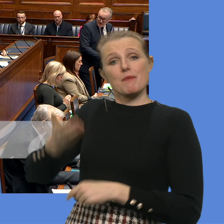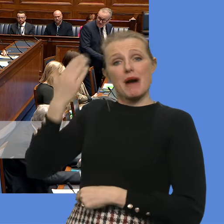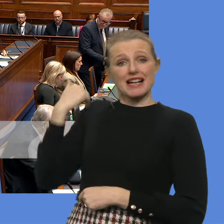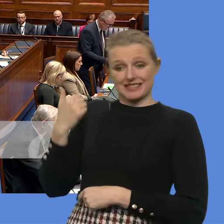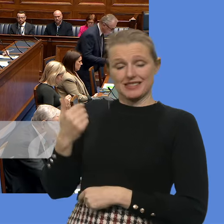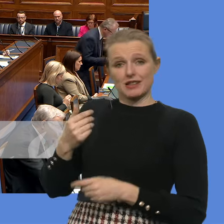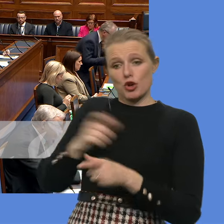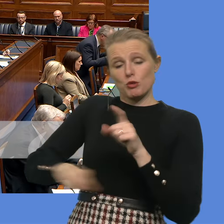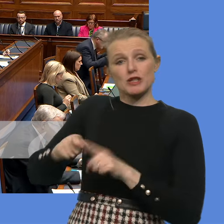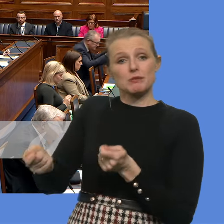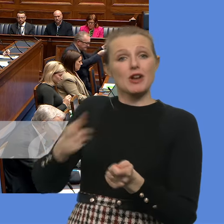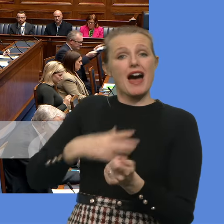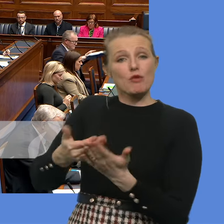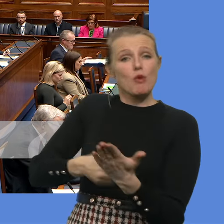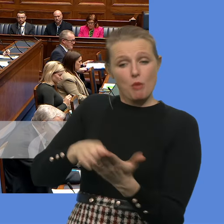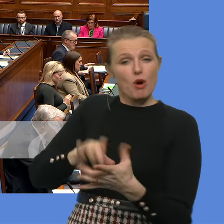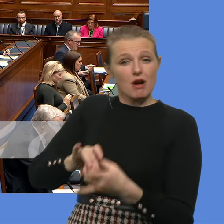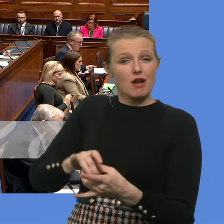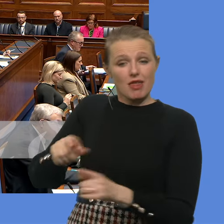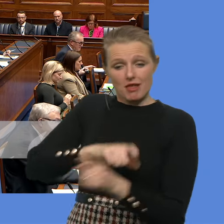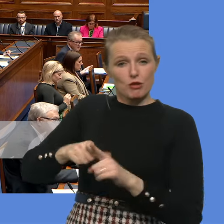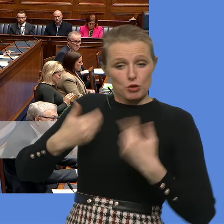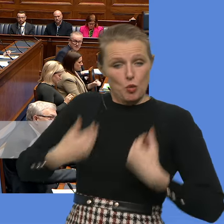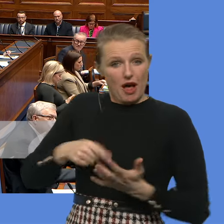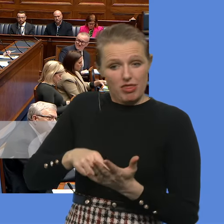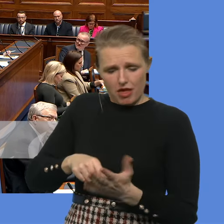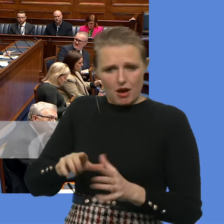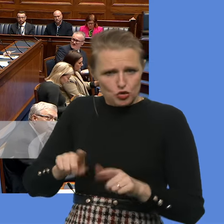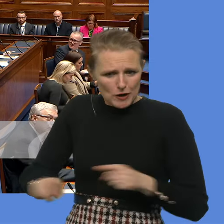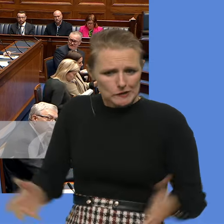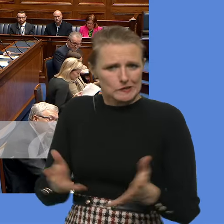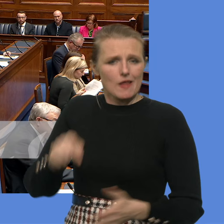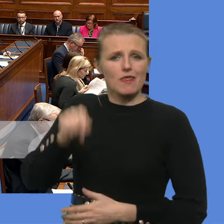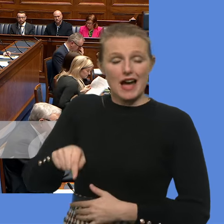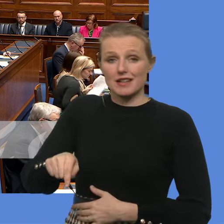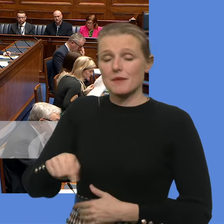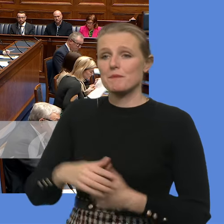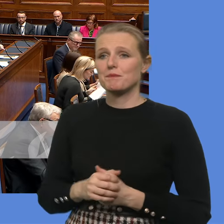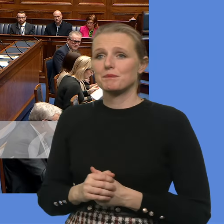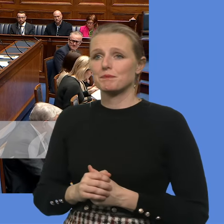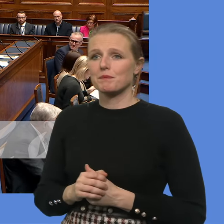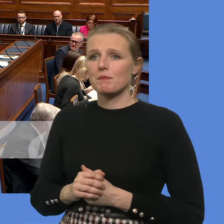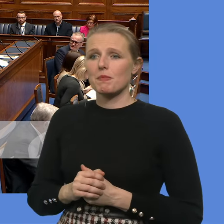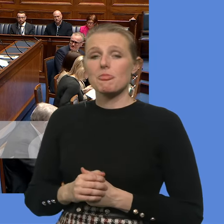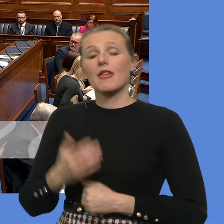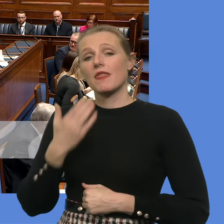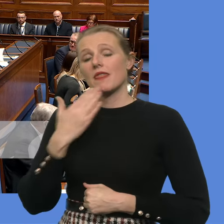Hargey. Mr. Kearney. Thank you, and thank you,